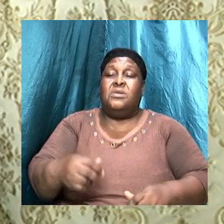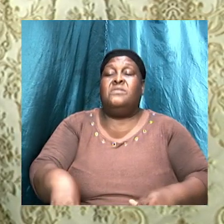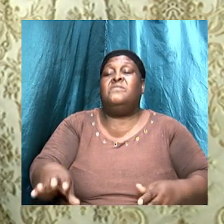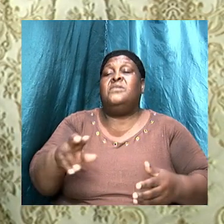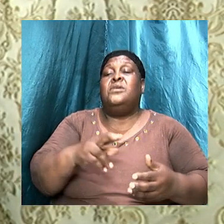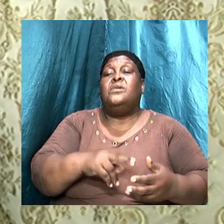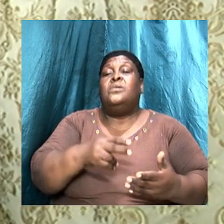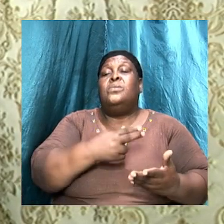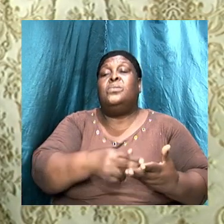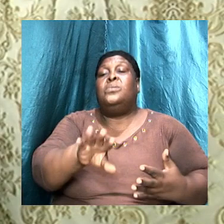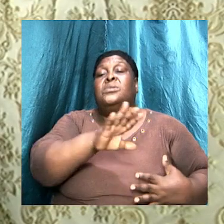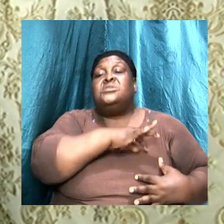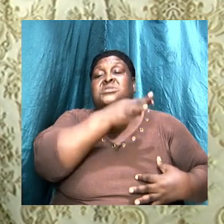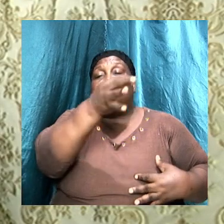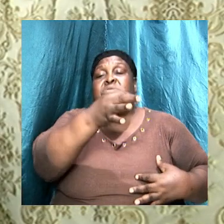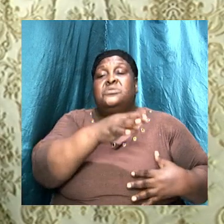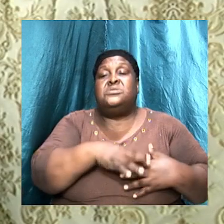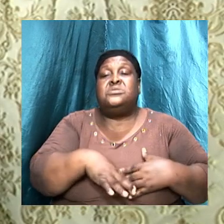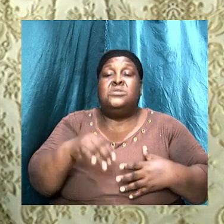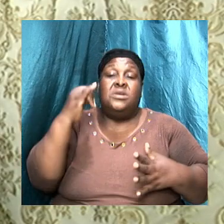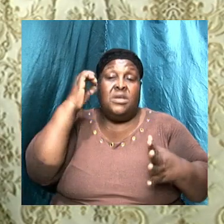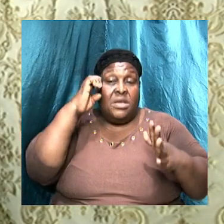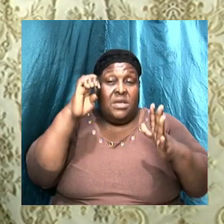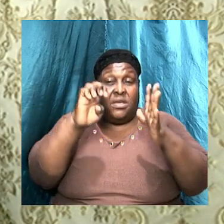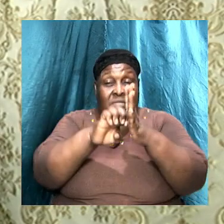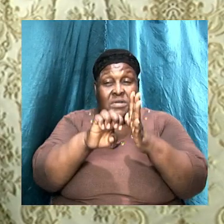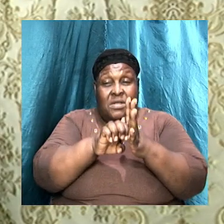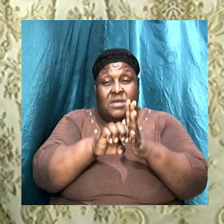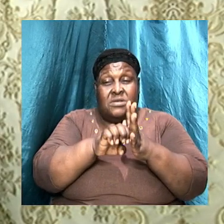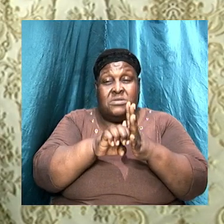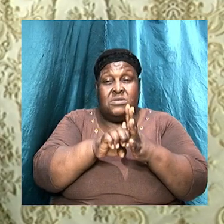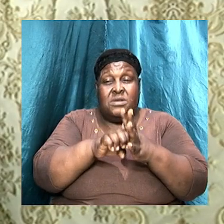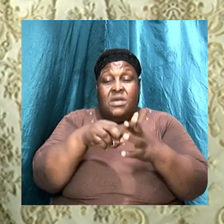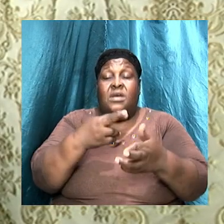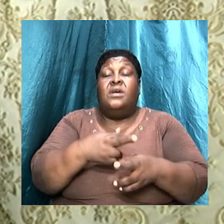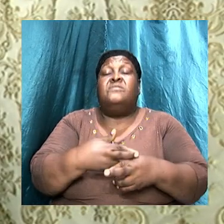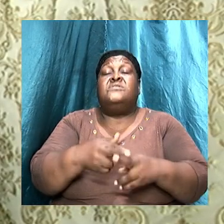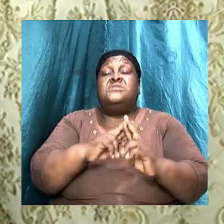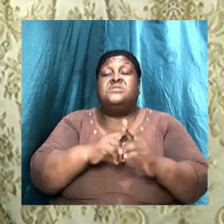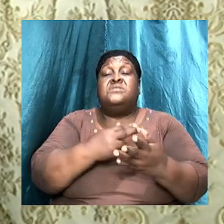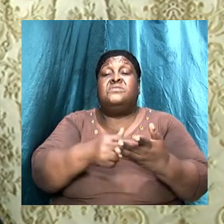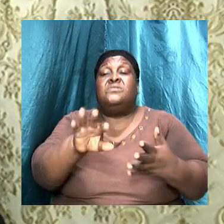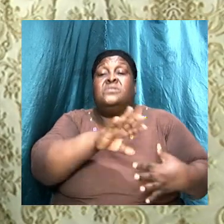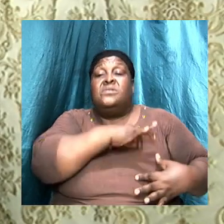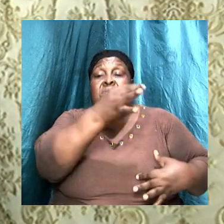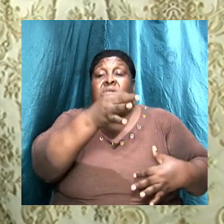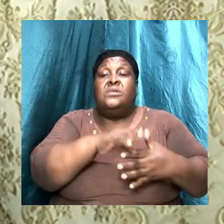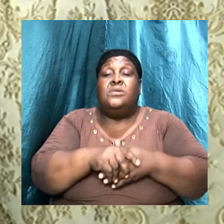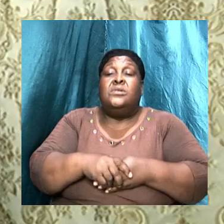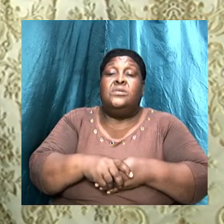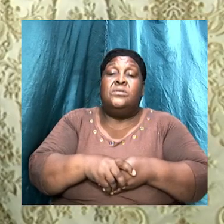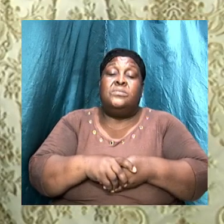other aspects so the evidence of receiving the Holy Spirit now